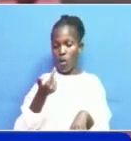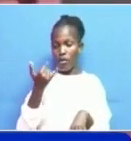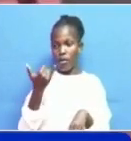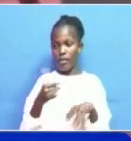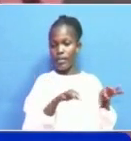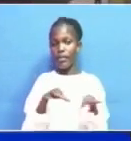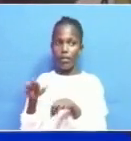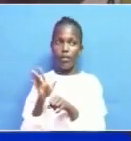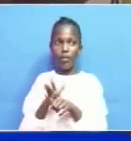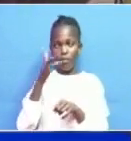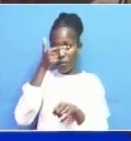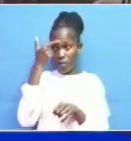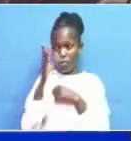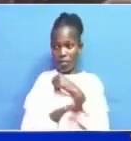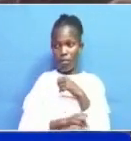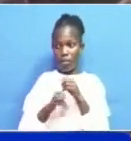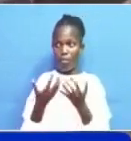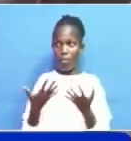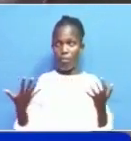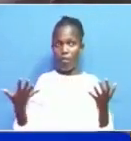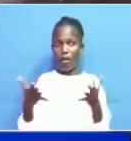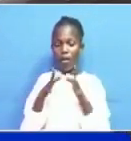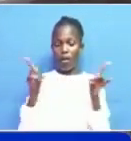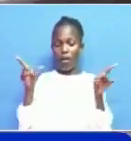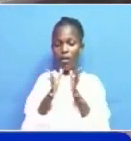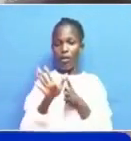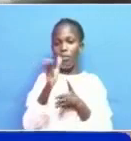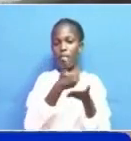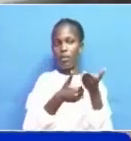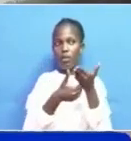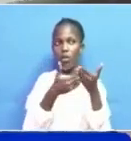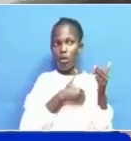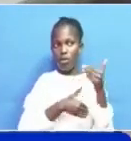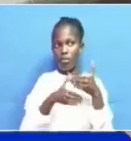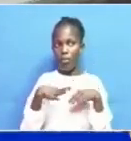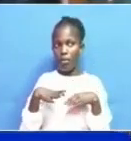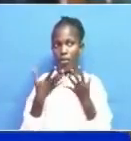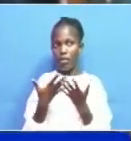ni kunama kwa kuvenwa chavina mali miunda na miaka yoni anganganya.